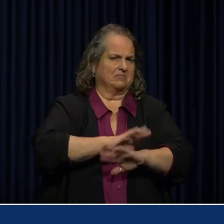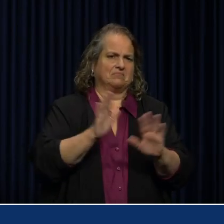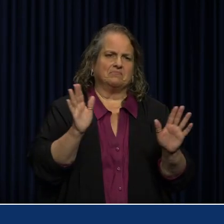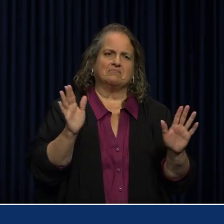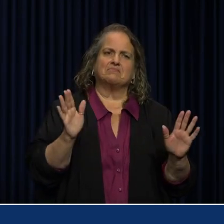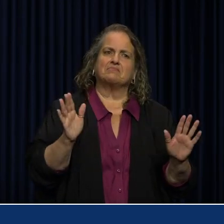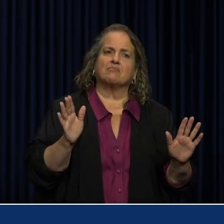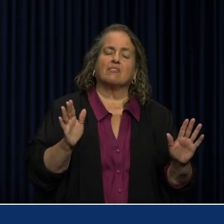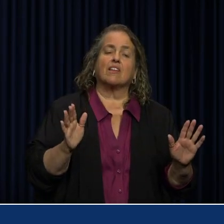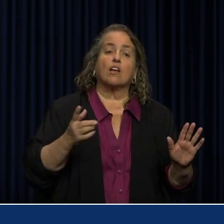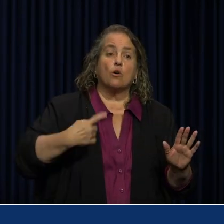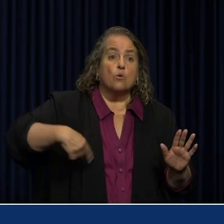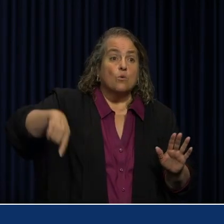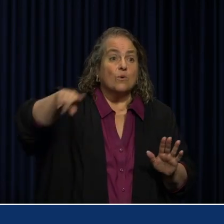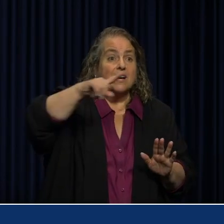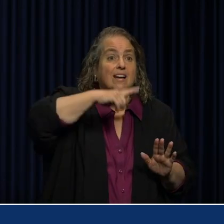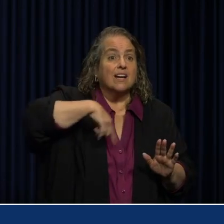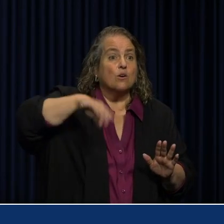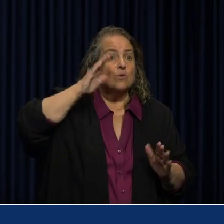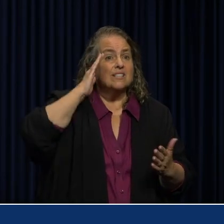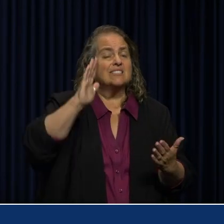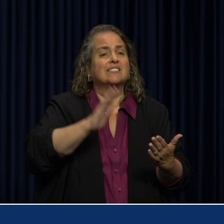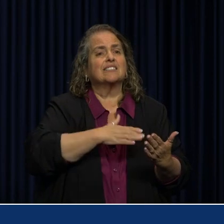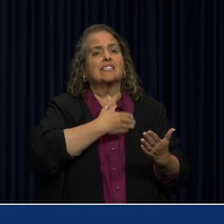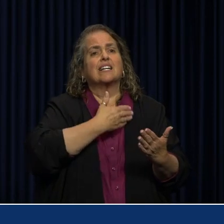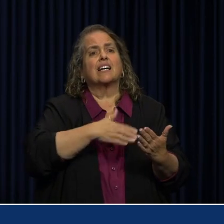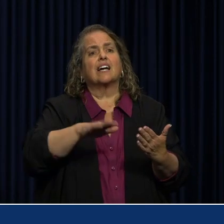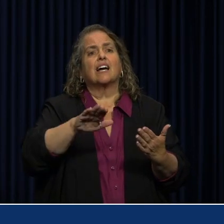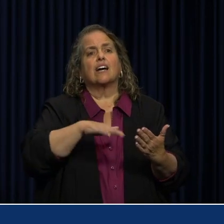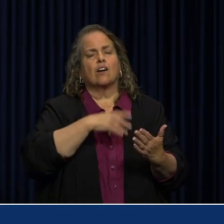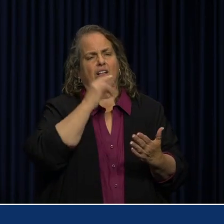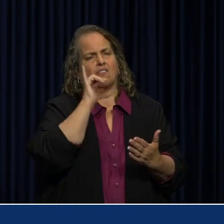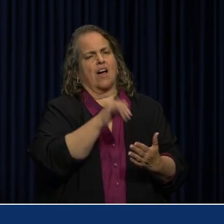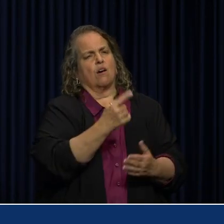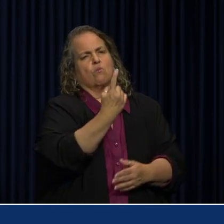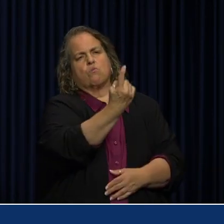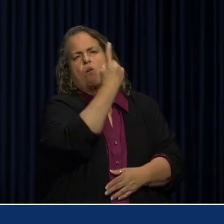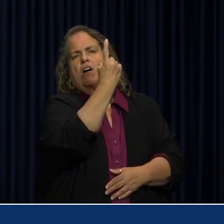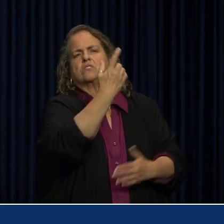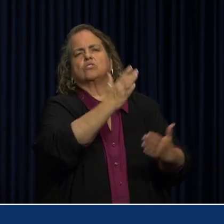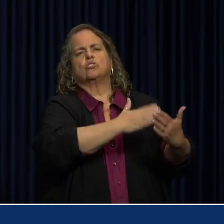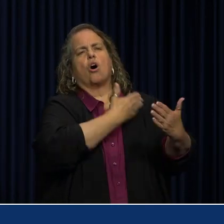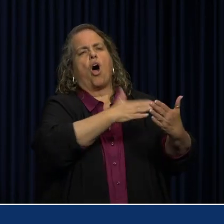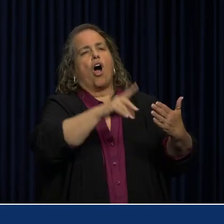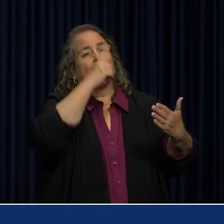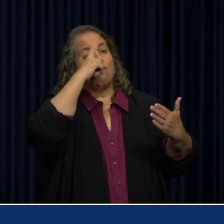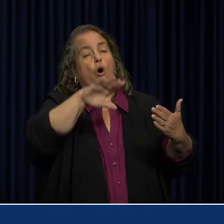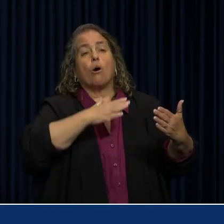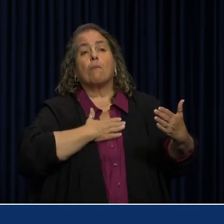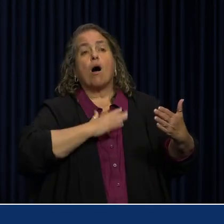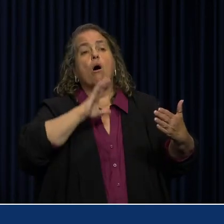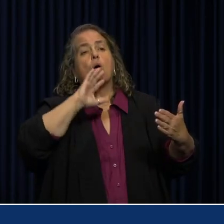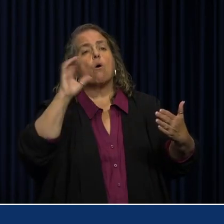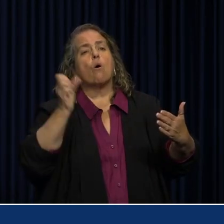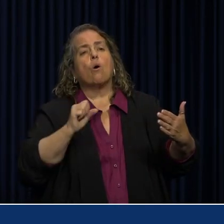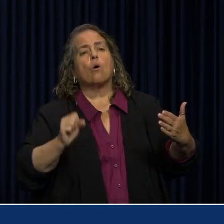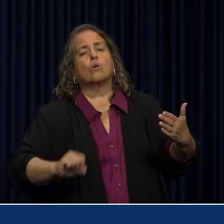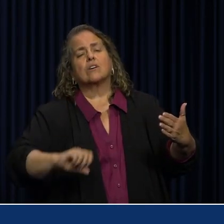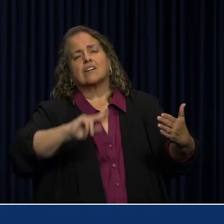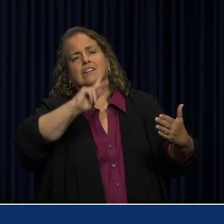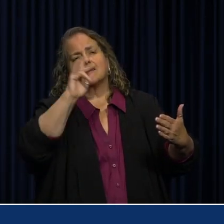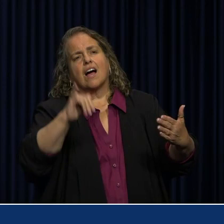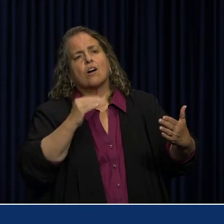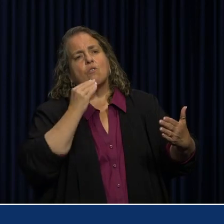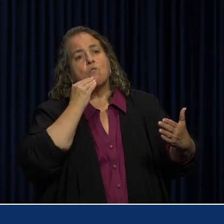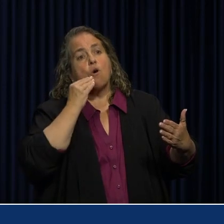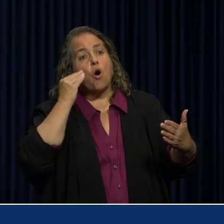today. We will sing one song for my old Kentucky home, for